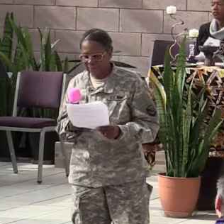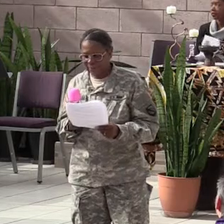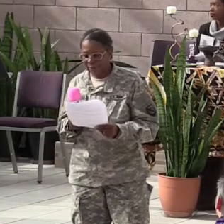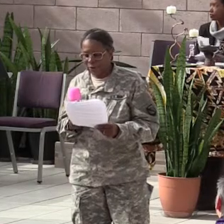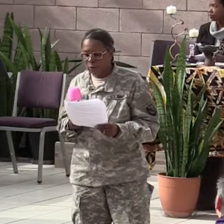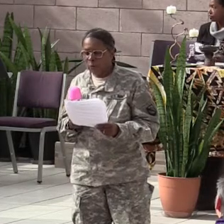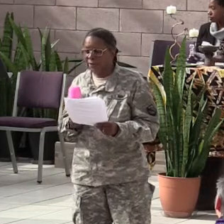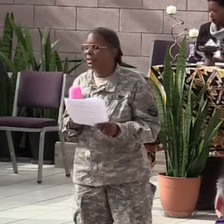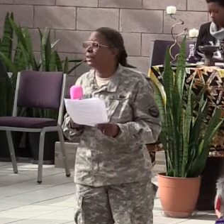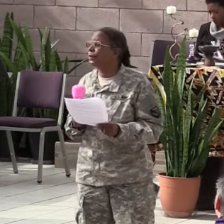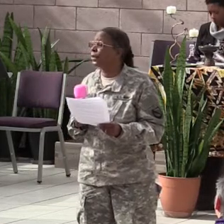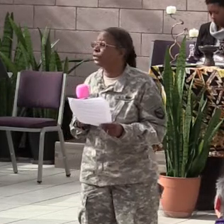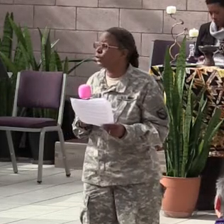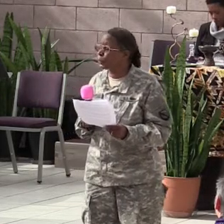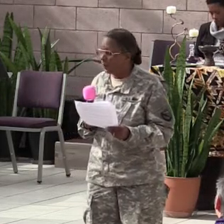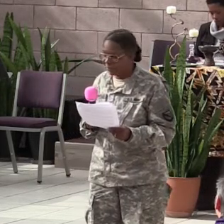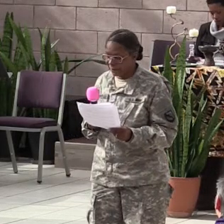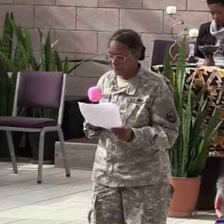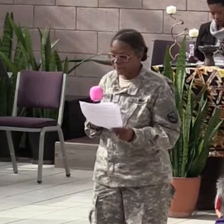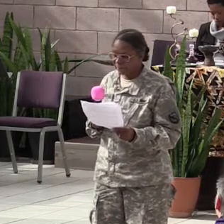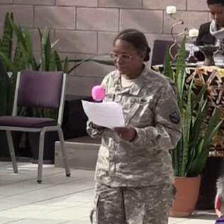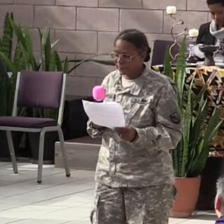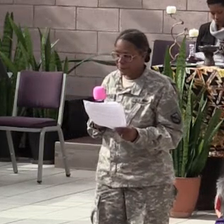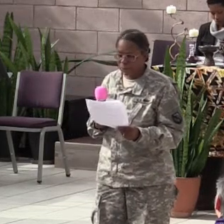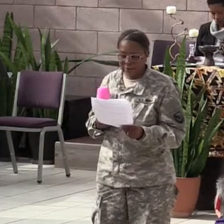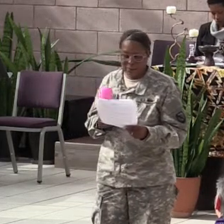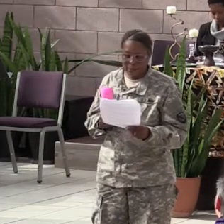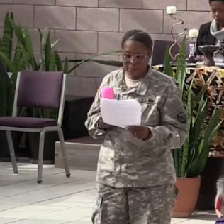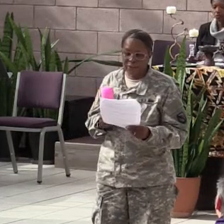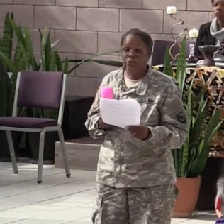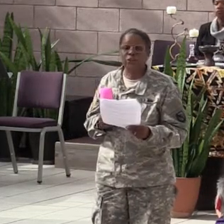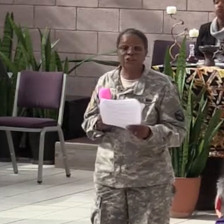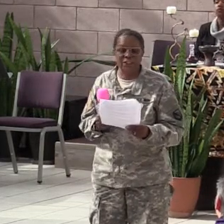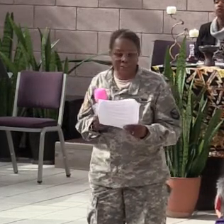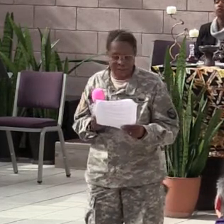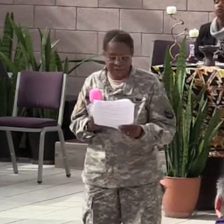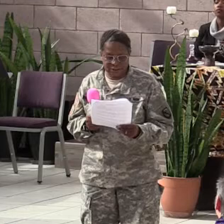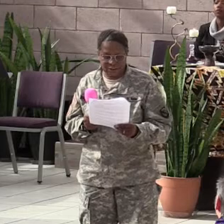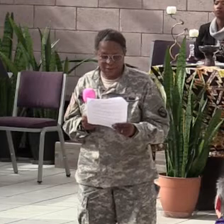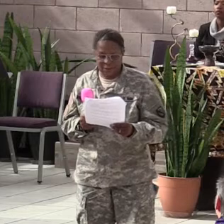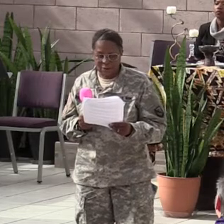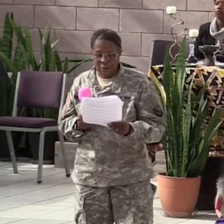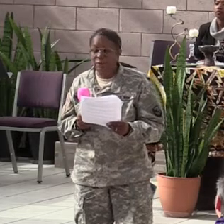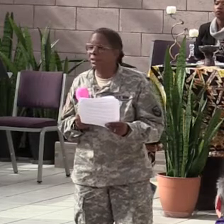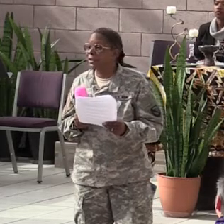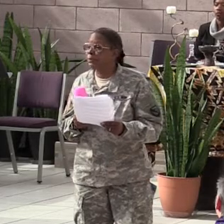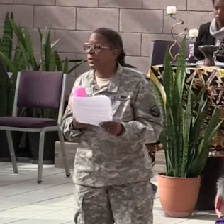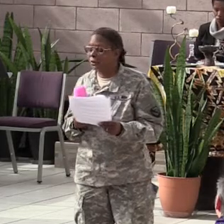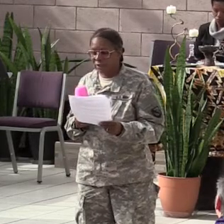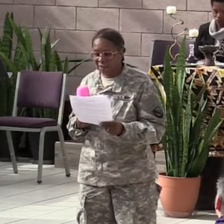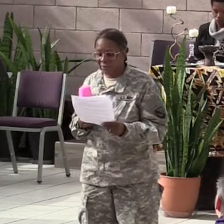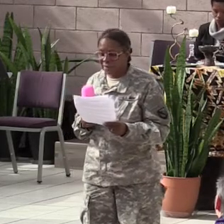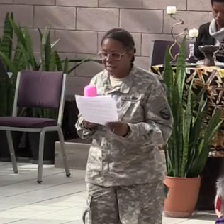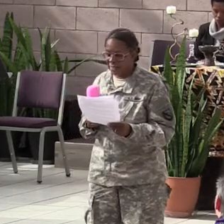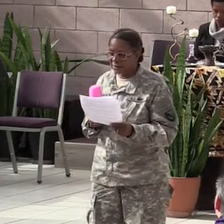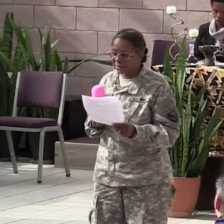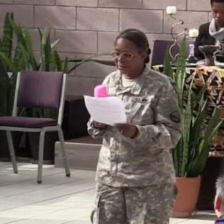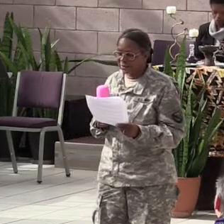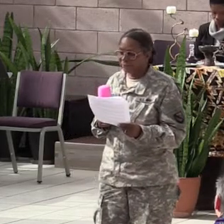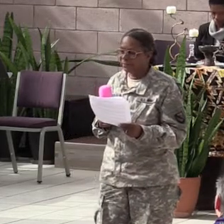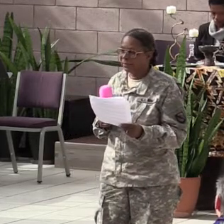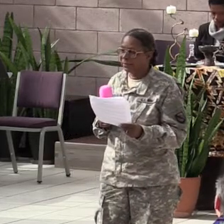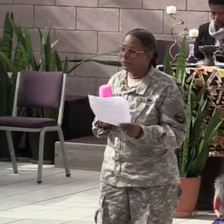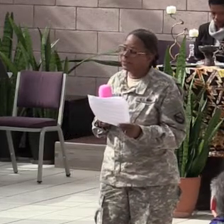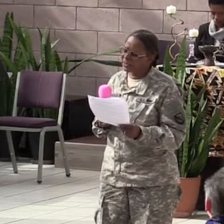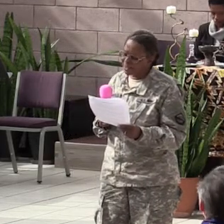courage. We celebrate your spirit. We celebrate your genius. We celebrate your loving